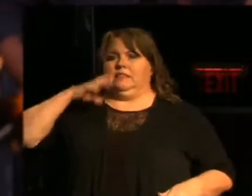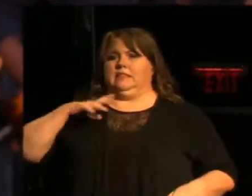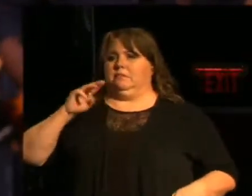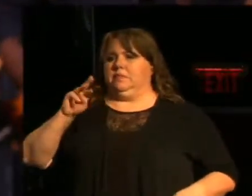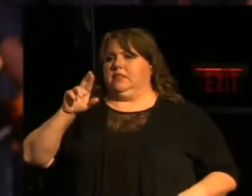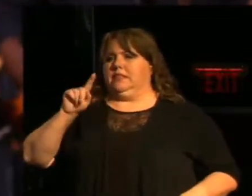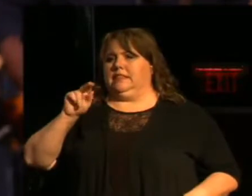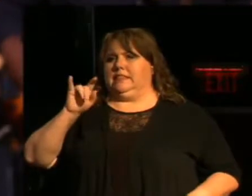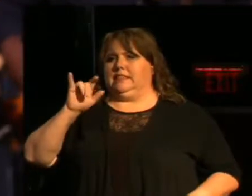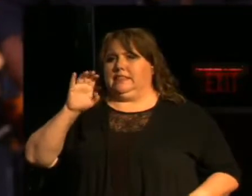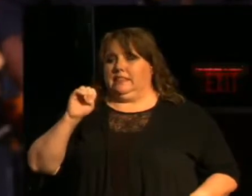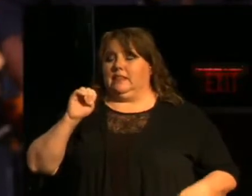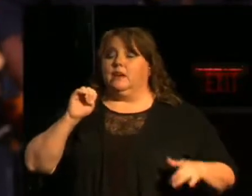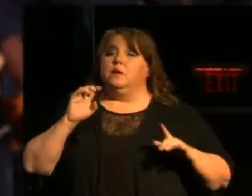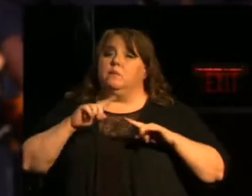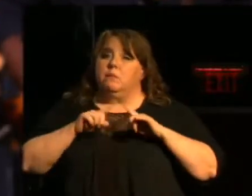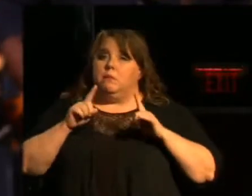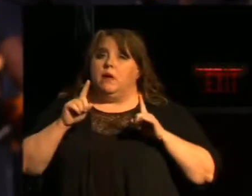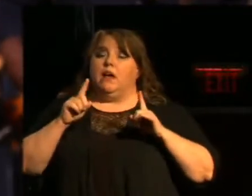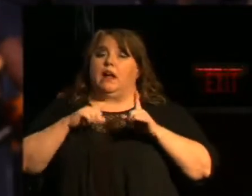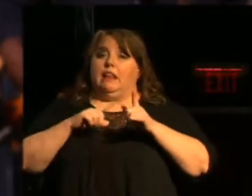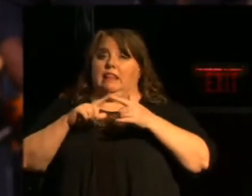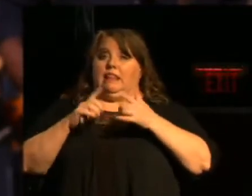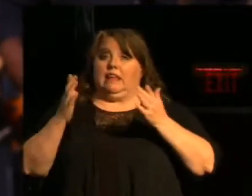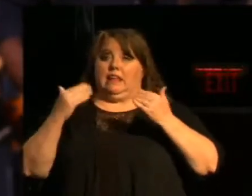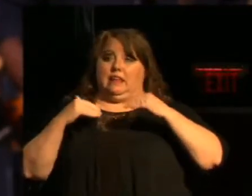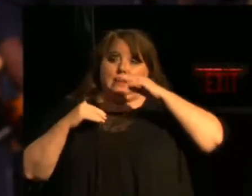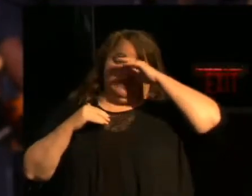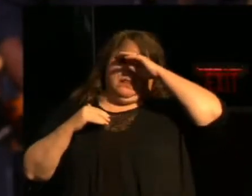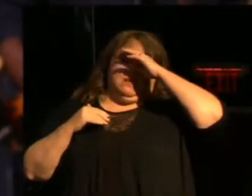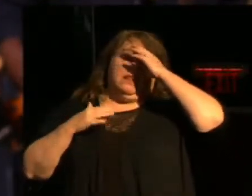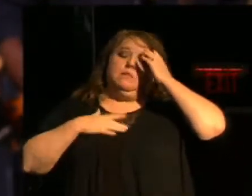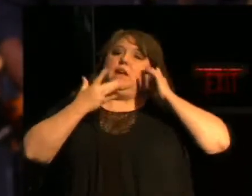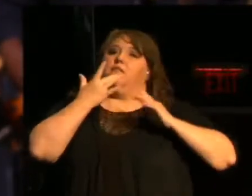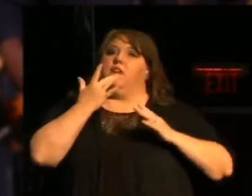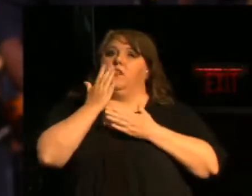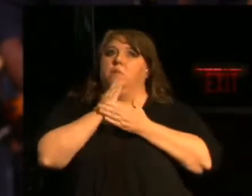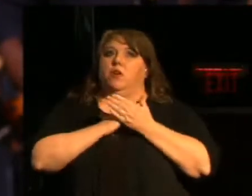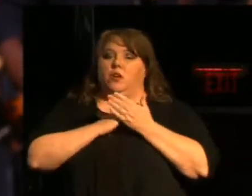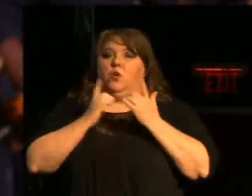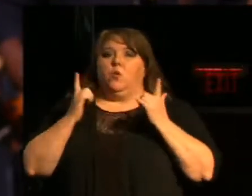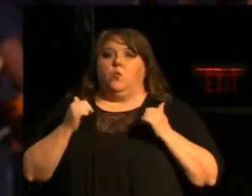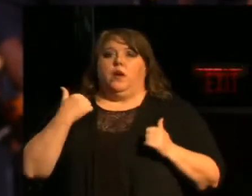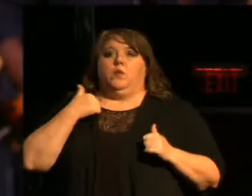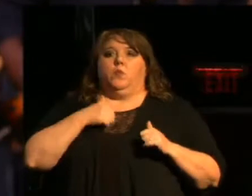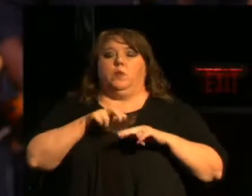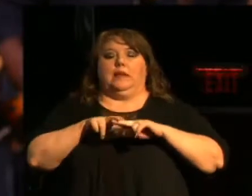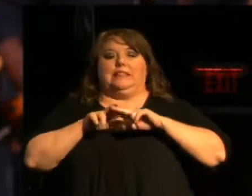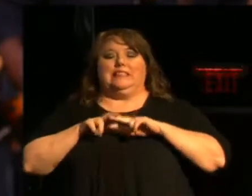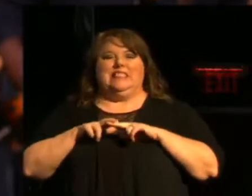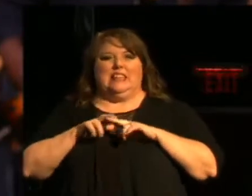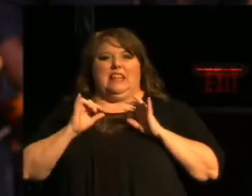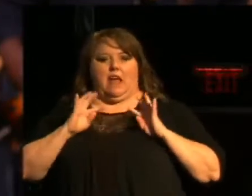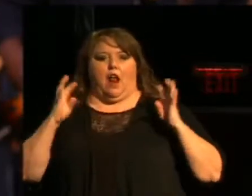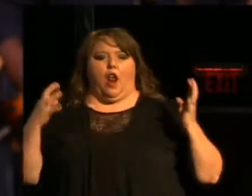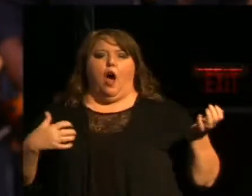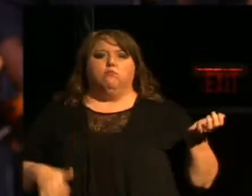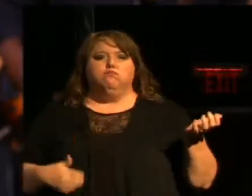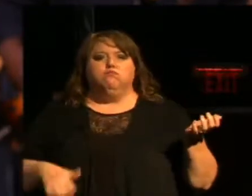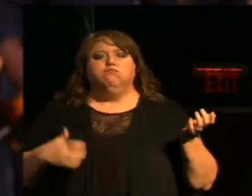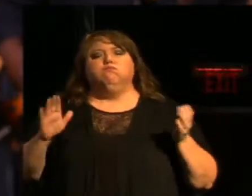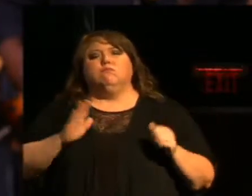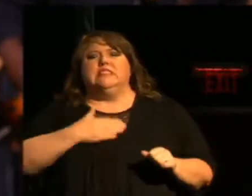that. And then they would look over at my mom and they'd say, all right, Miss Merle, we want you to sing the next one. So